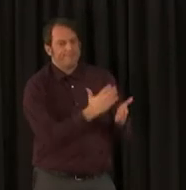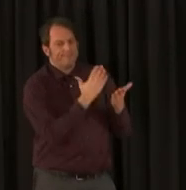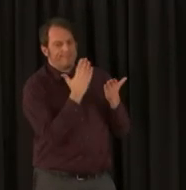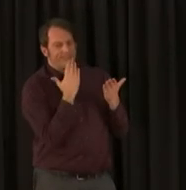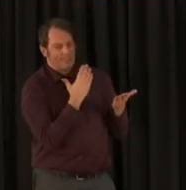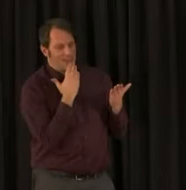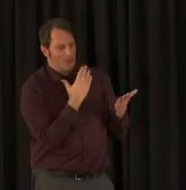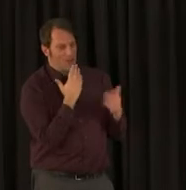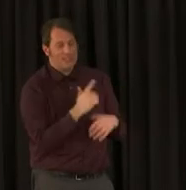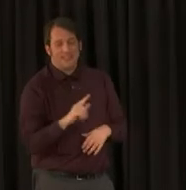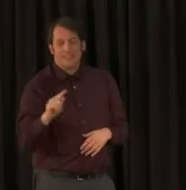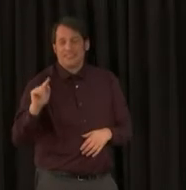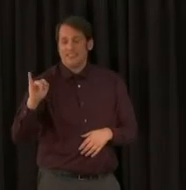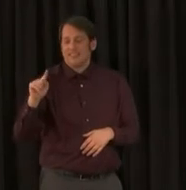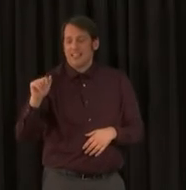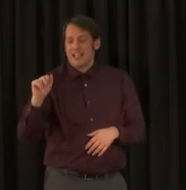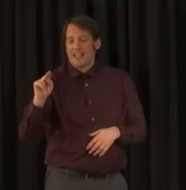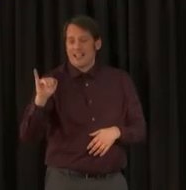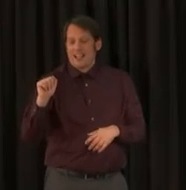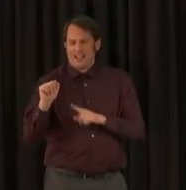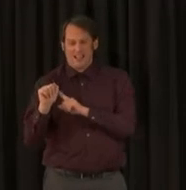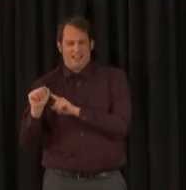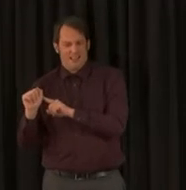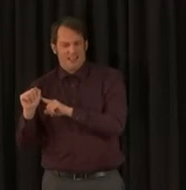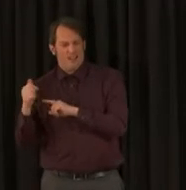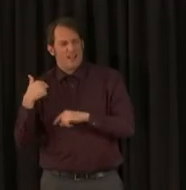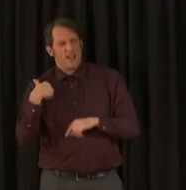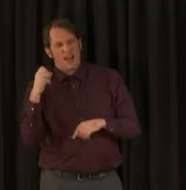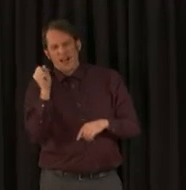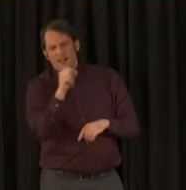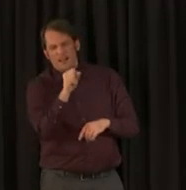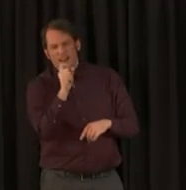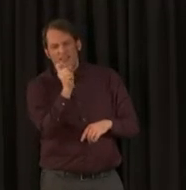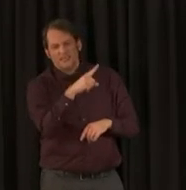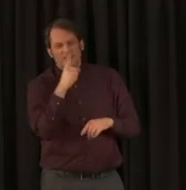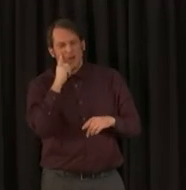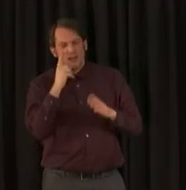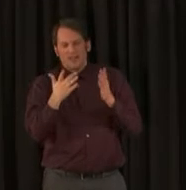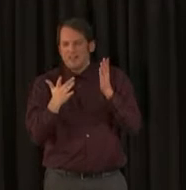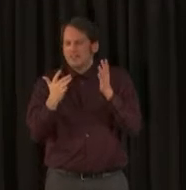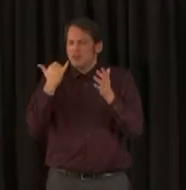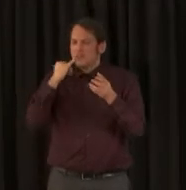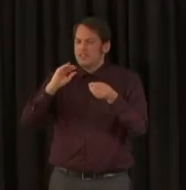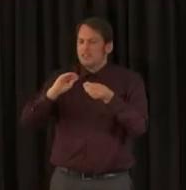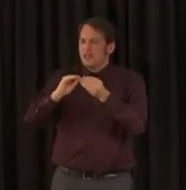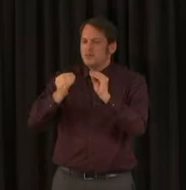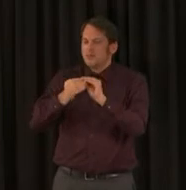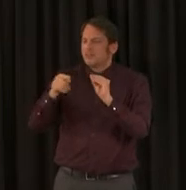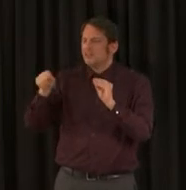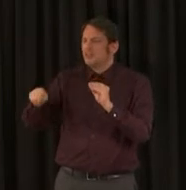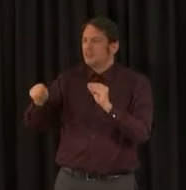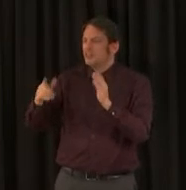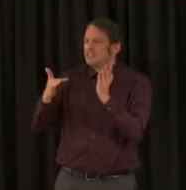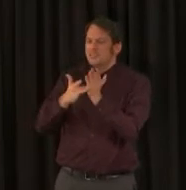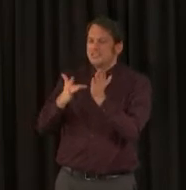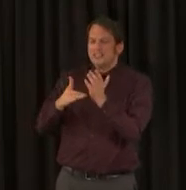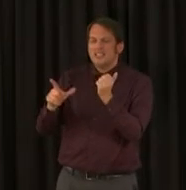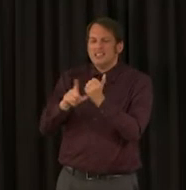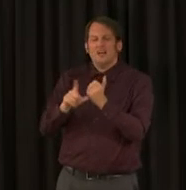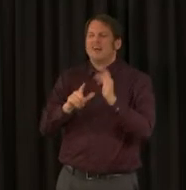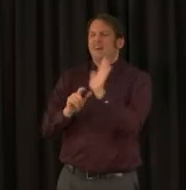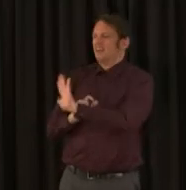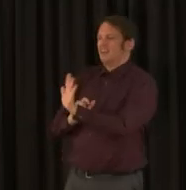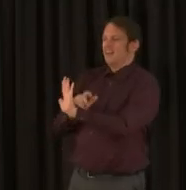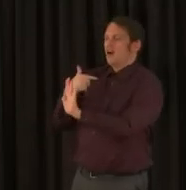that folks are asking for the other phone numbers that we gave for technical assistance. We'll make sure we put those on social media. We'll also list